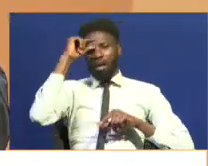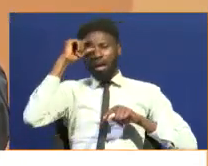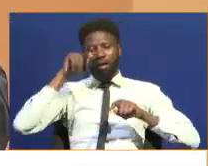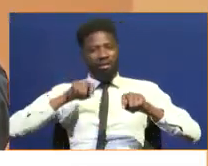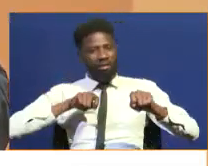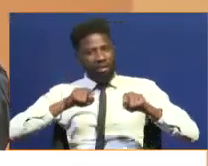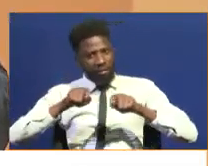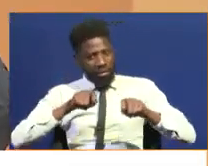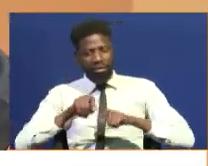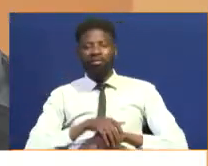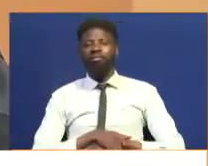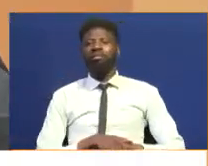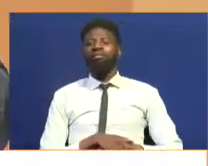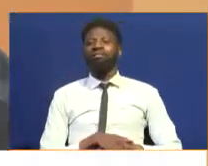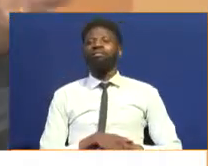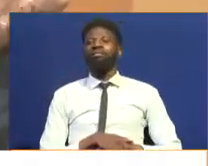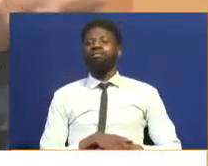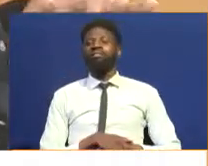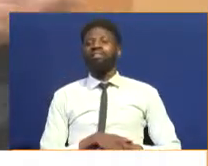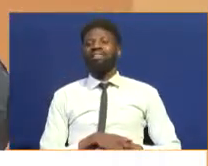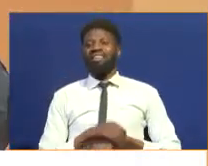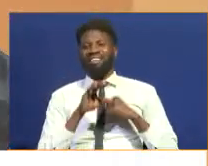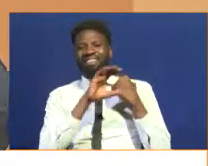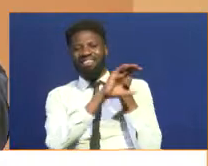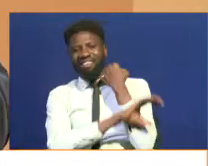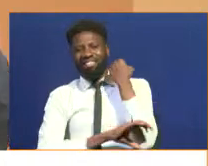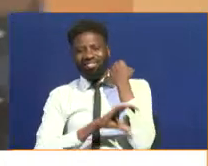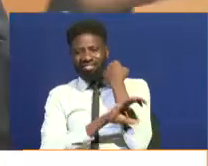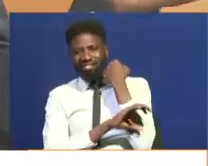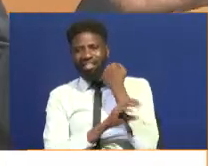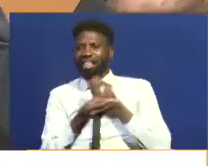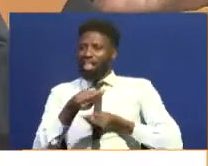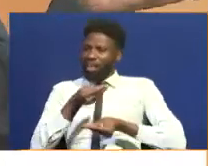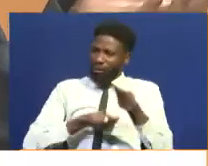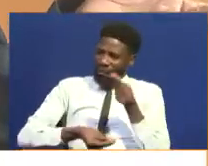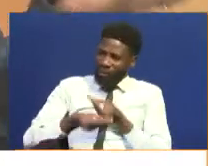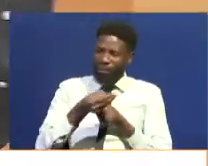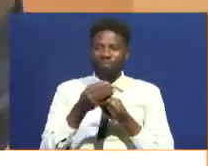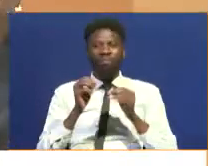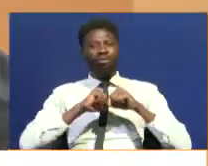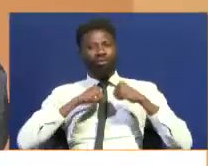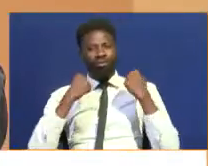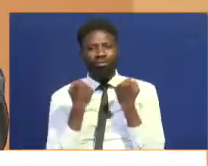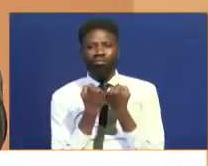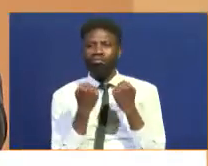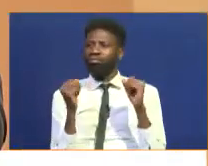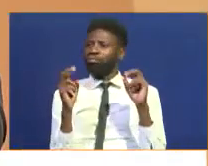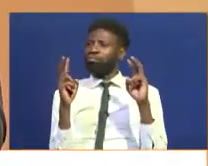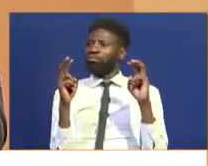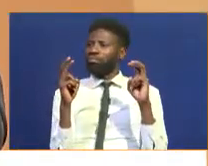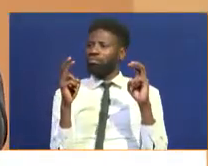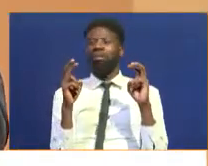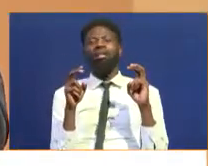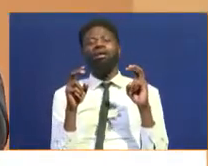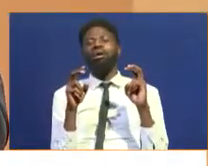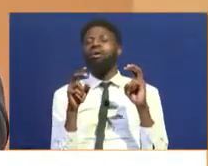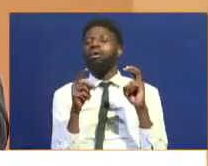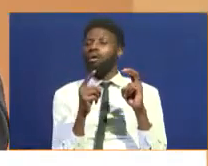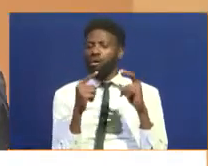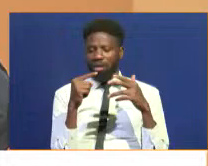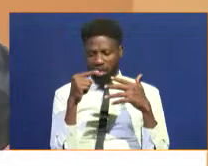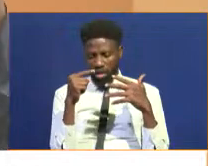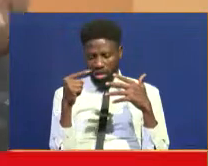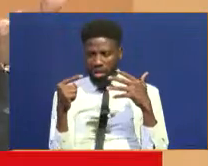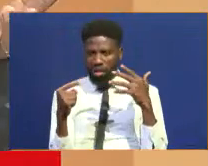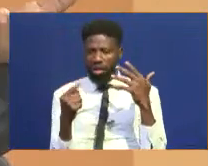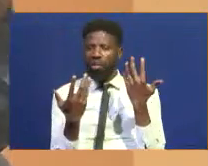the social cohesion. All these things actually have interplay. They have bearing on everything which we do. When we talk